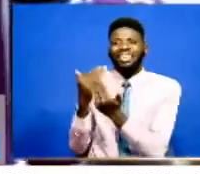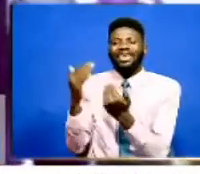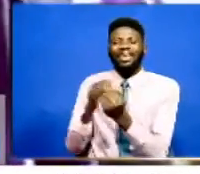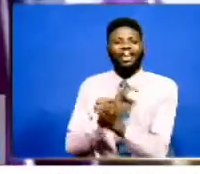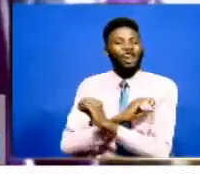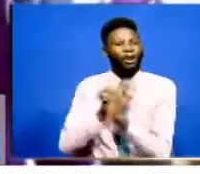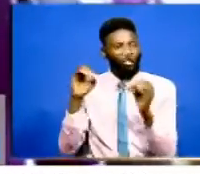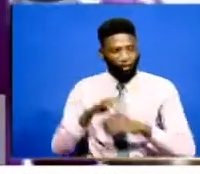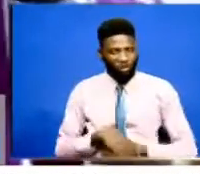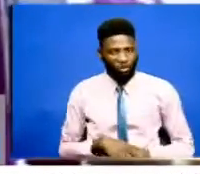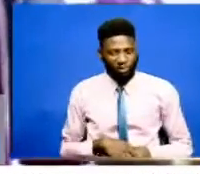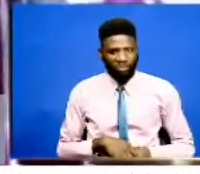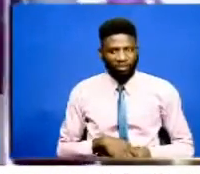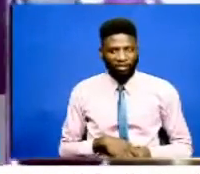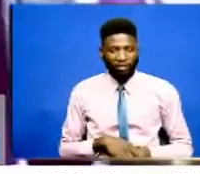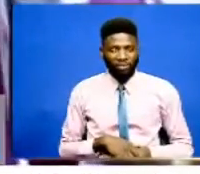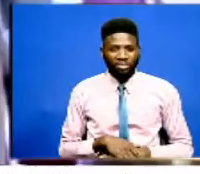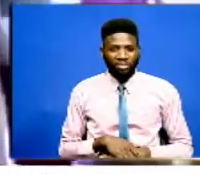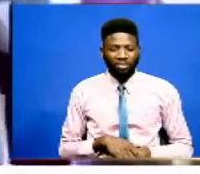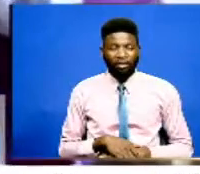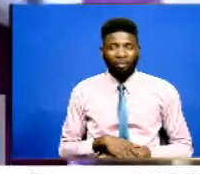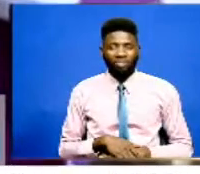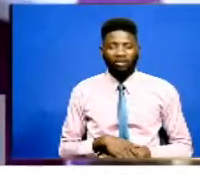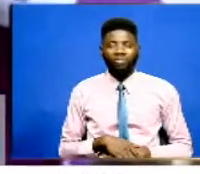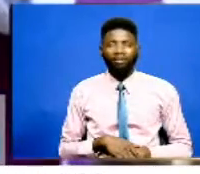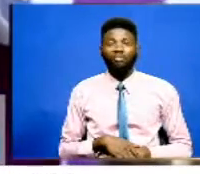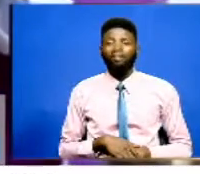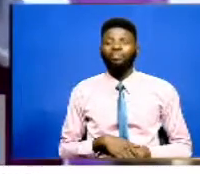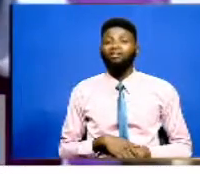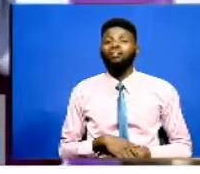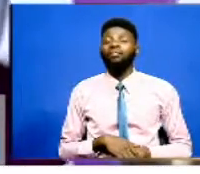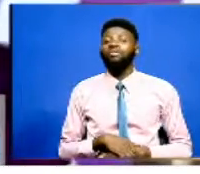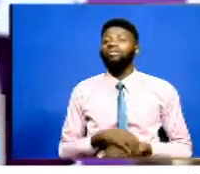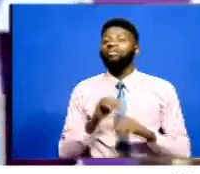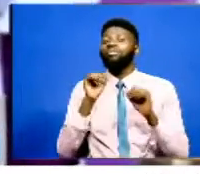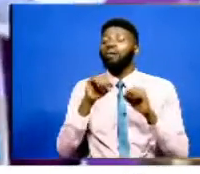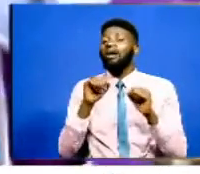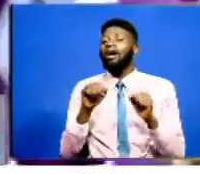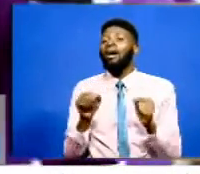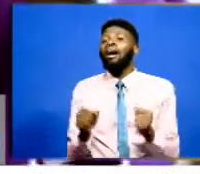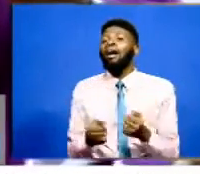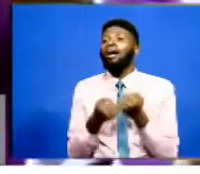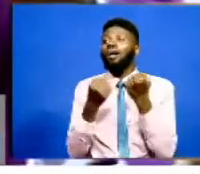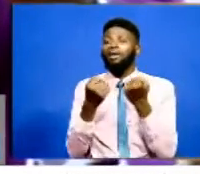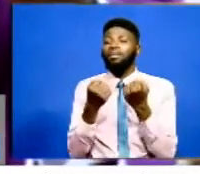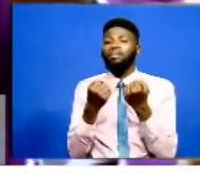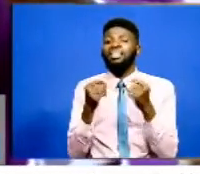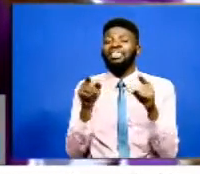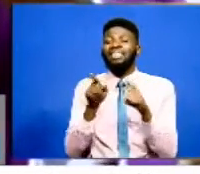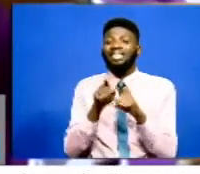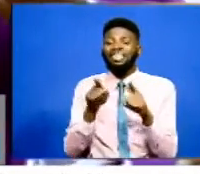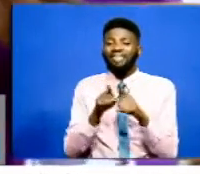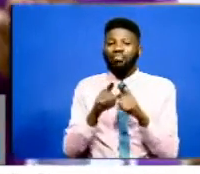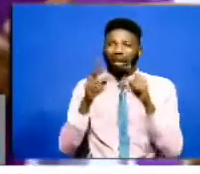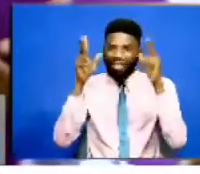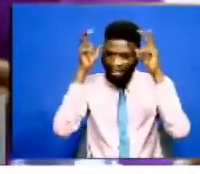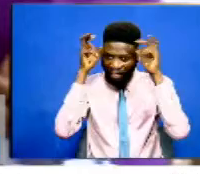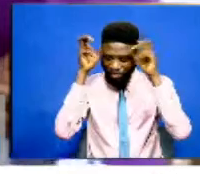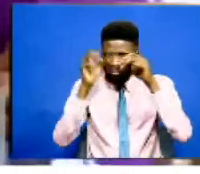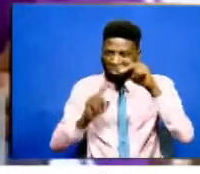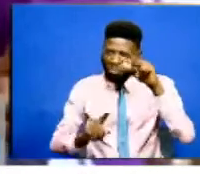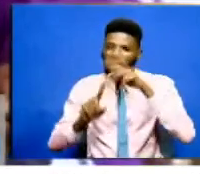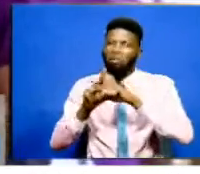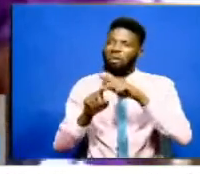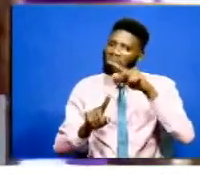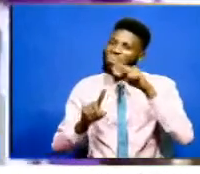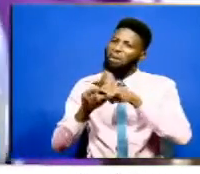eventually, plants of all kind may take root. Weeds of all nature may take root. And you may